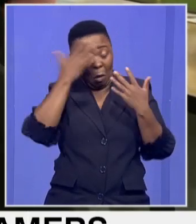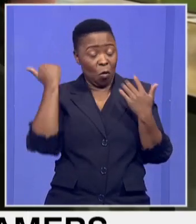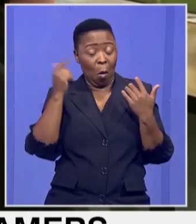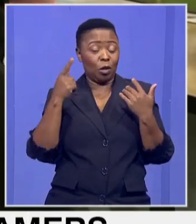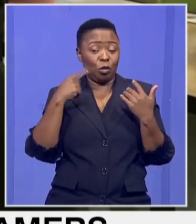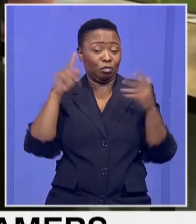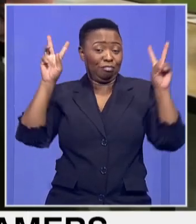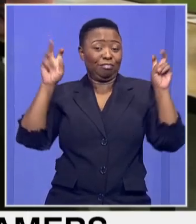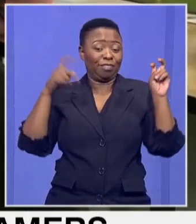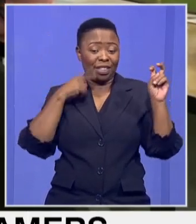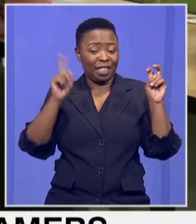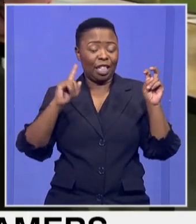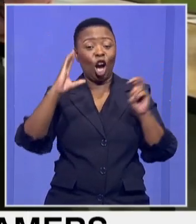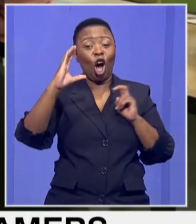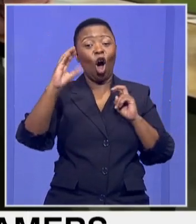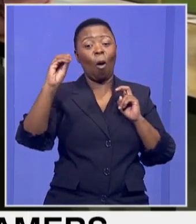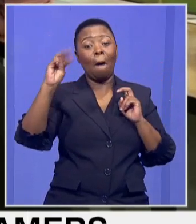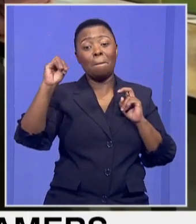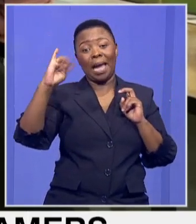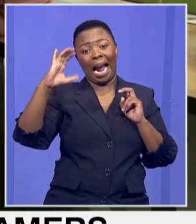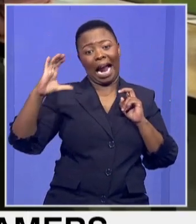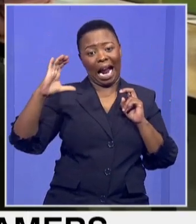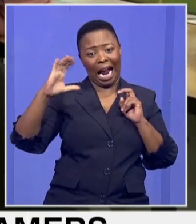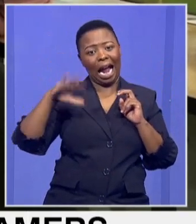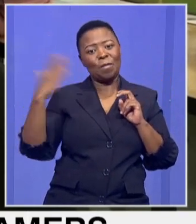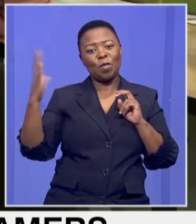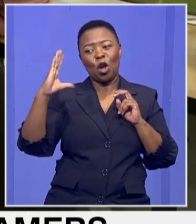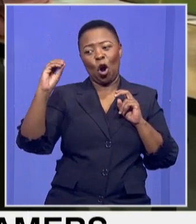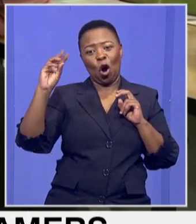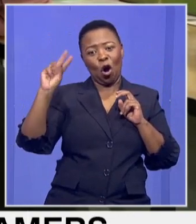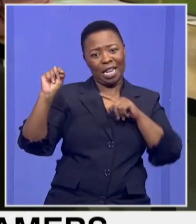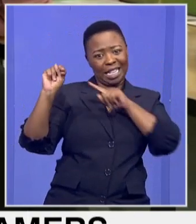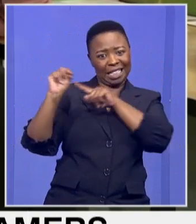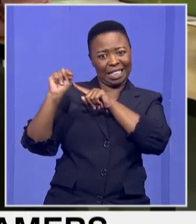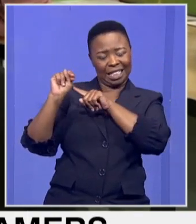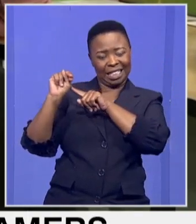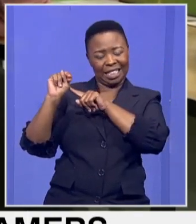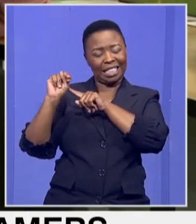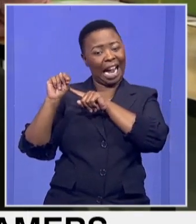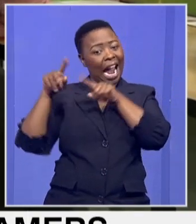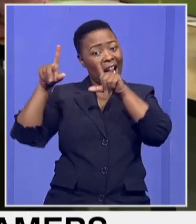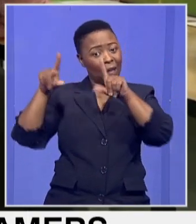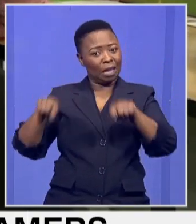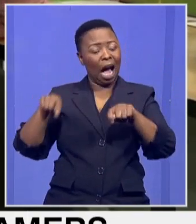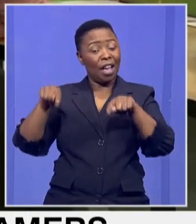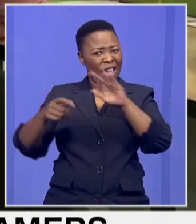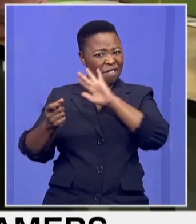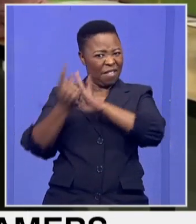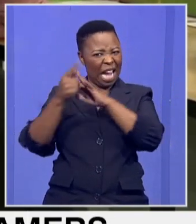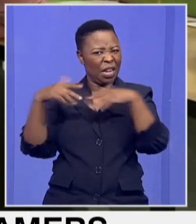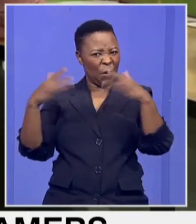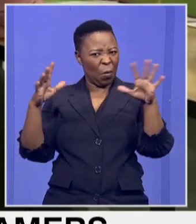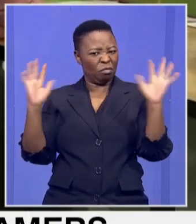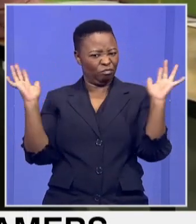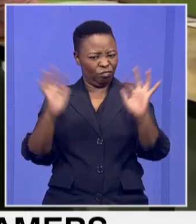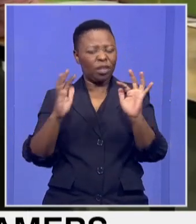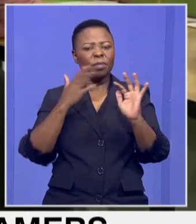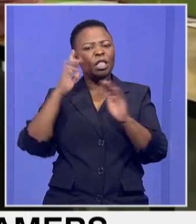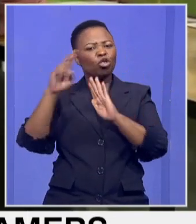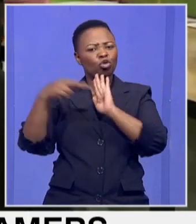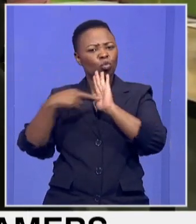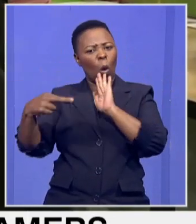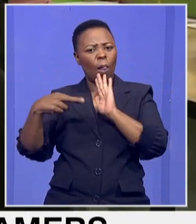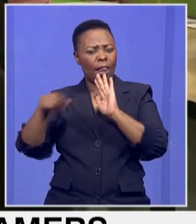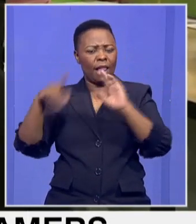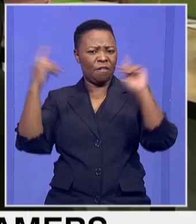call it, a Comic-Con in Cape Town. I mean, it's a fully fledged event taking place. Talk to us a bit about the role of the Animation